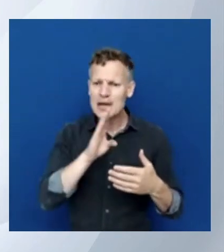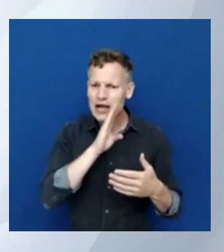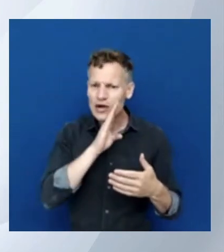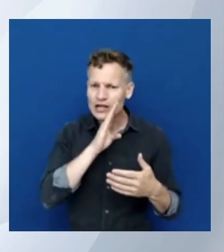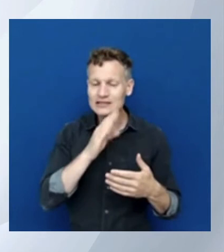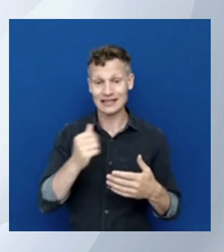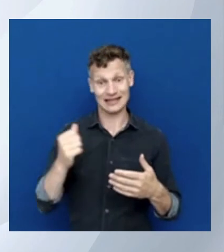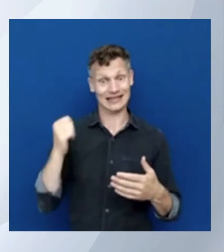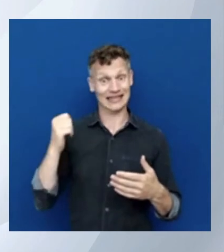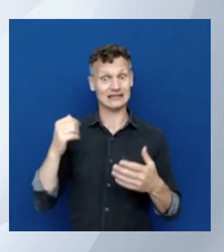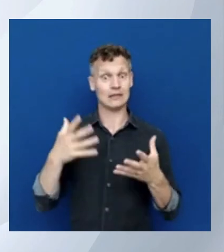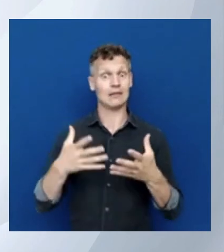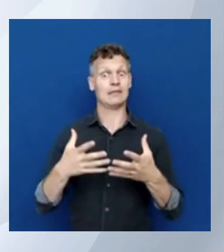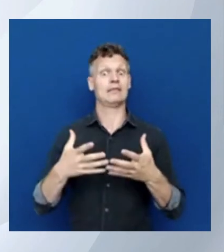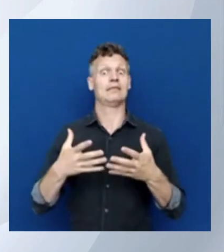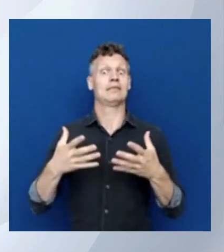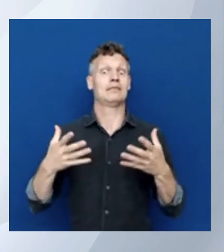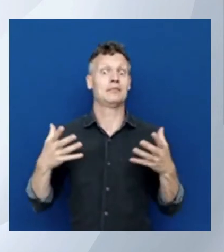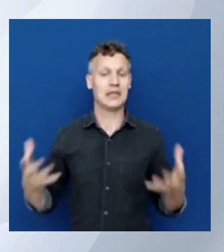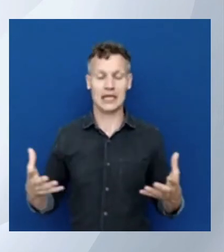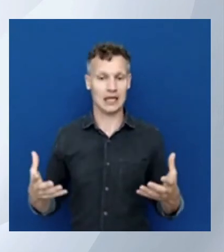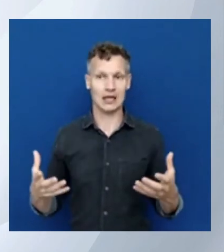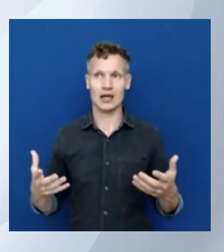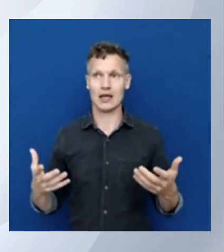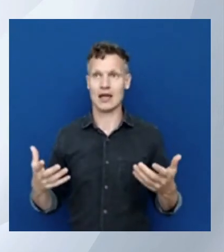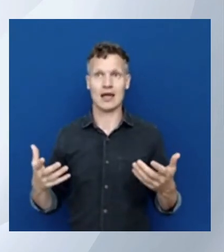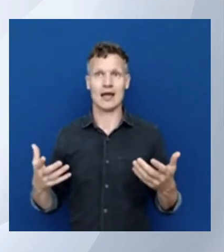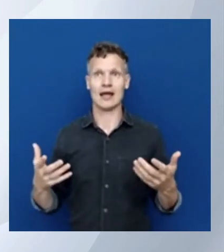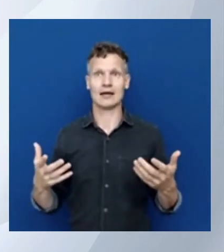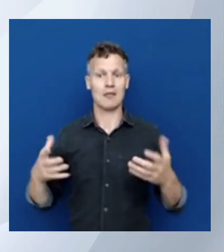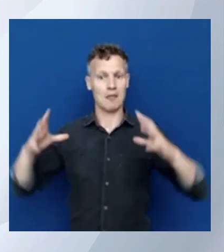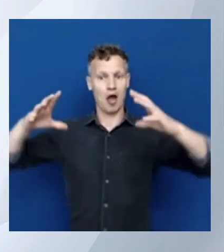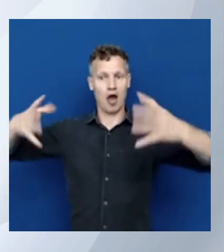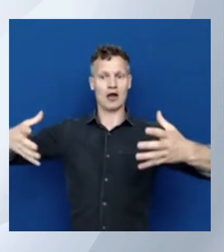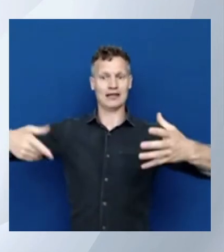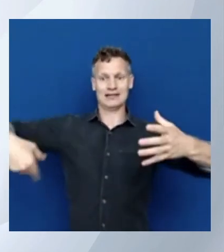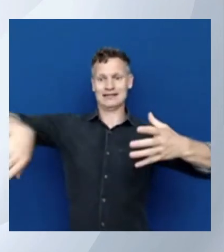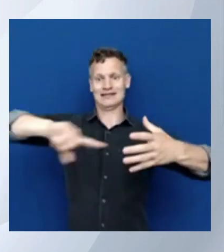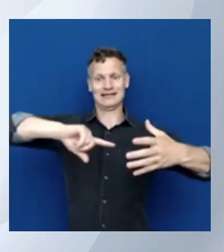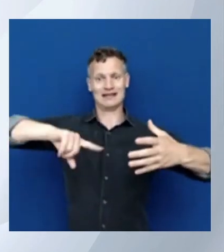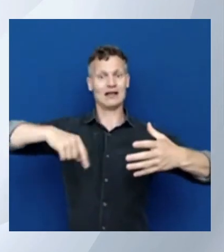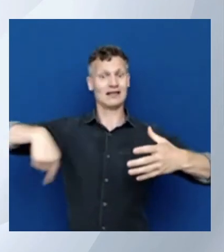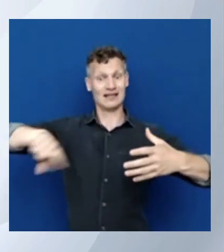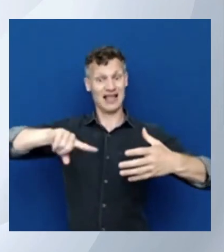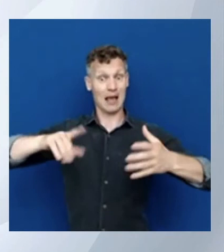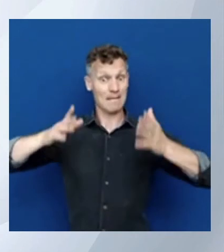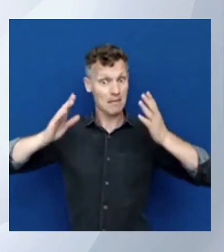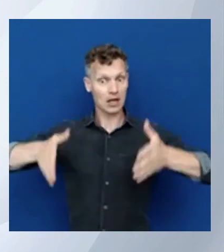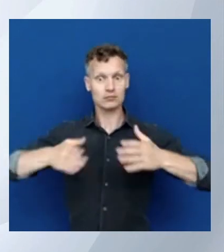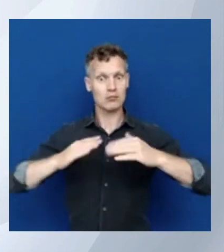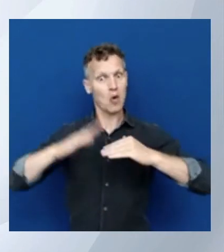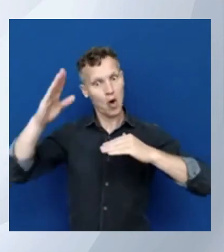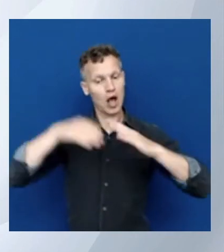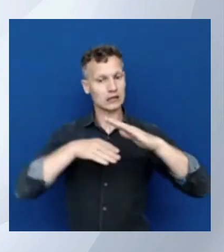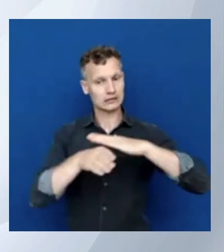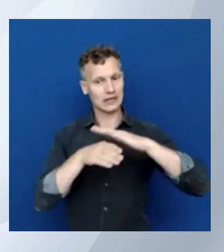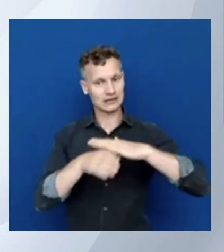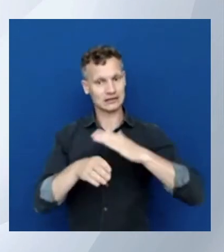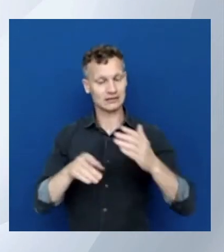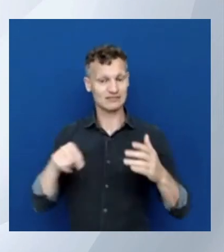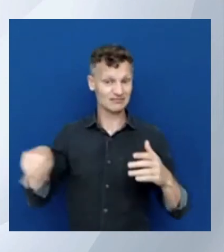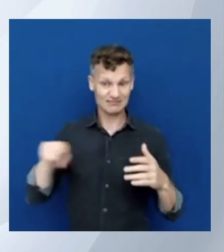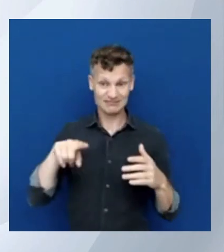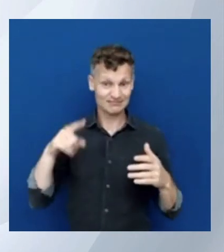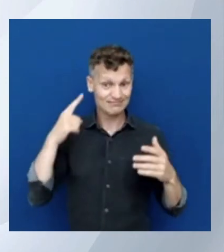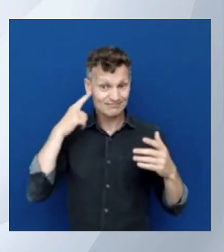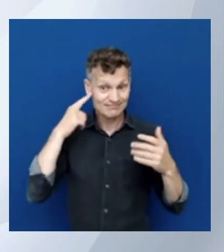and accessibility. They command more than $1 trillion of expenditure, and these individuals have failing sight, they have